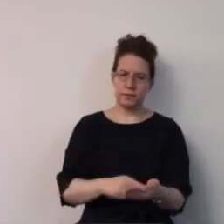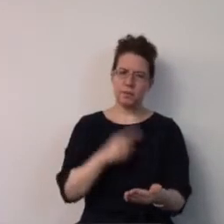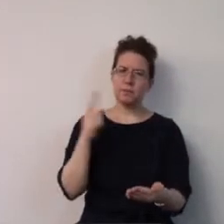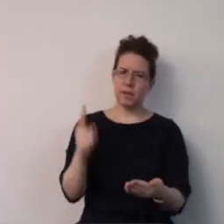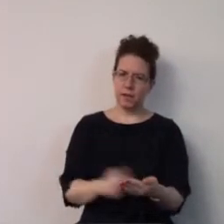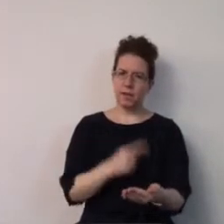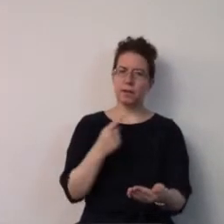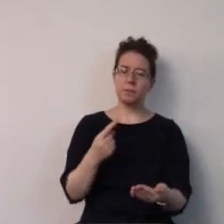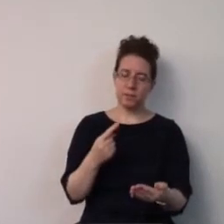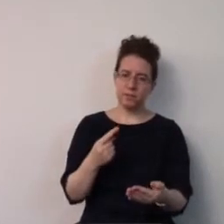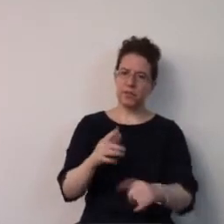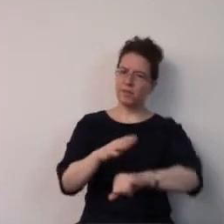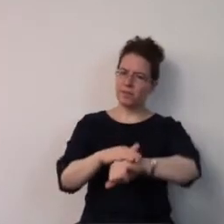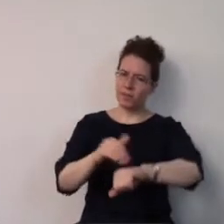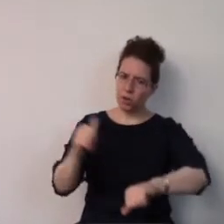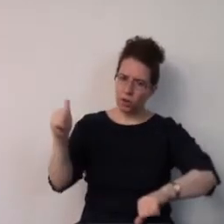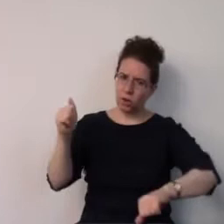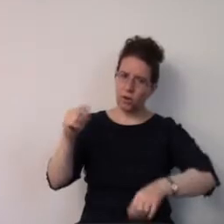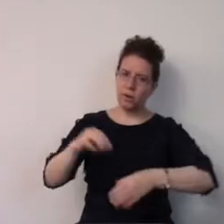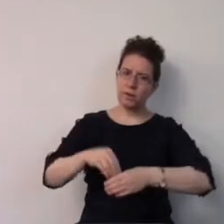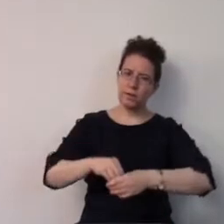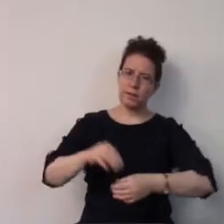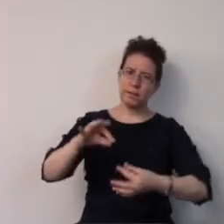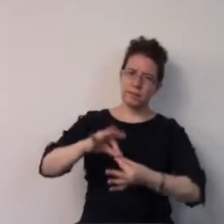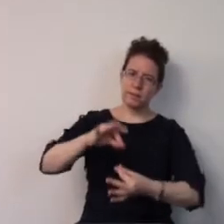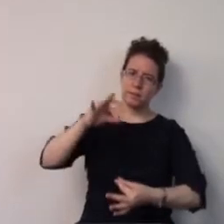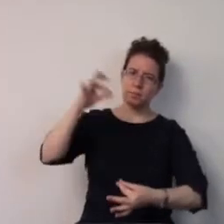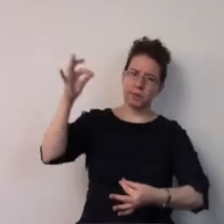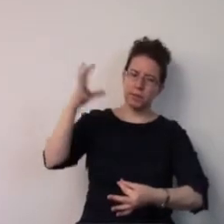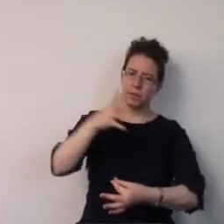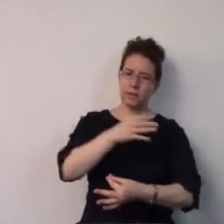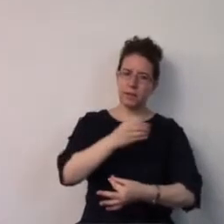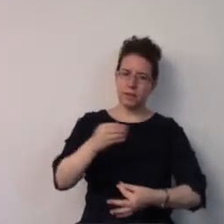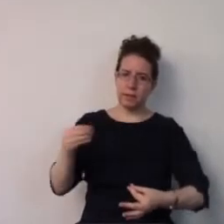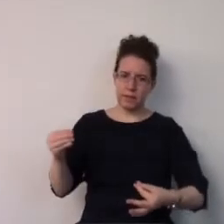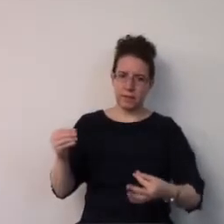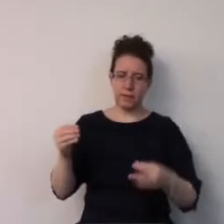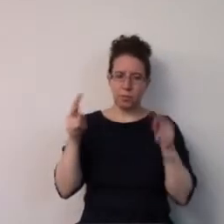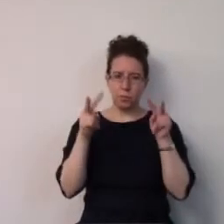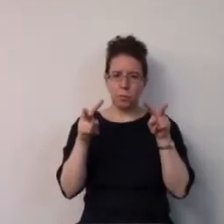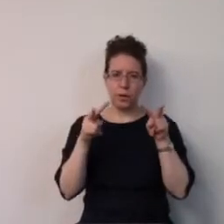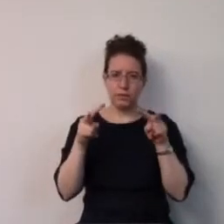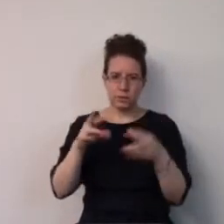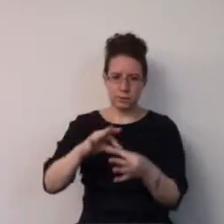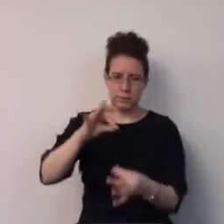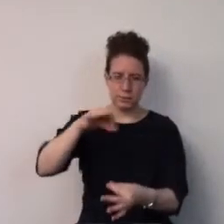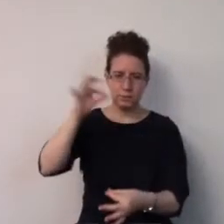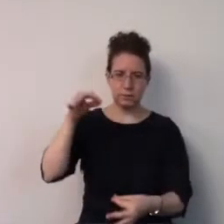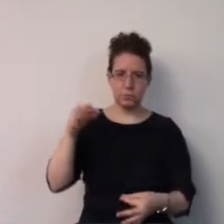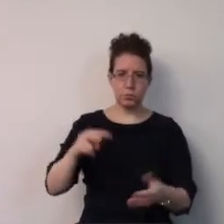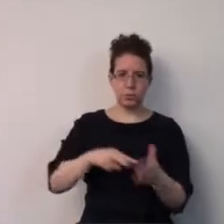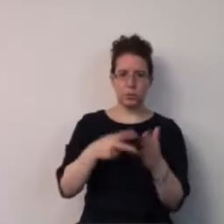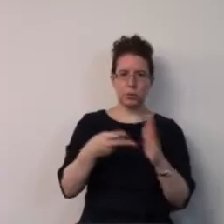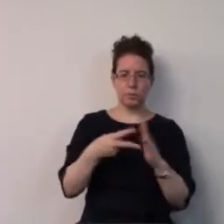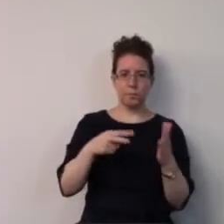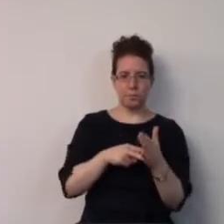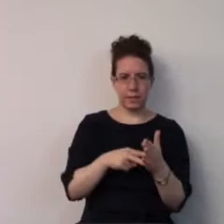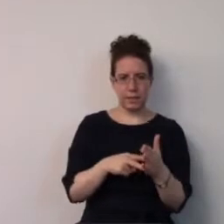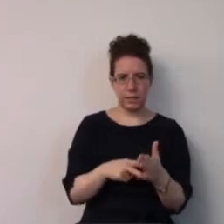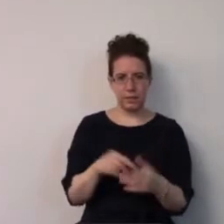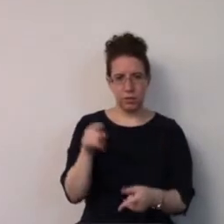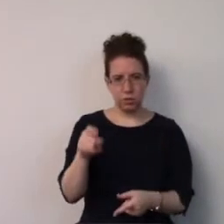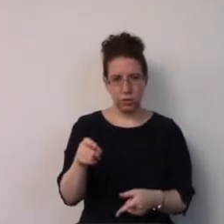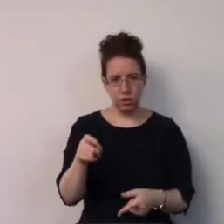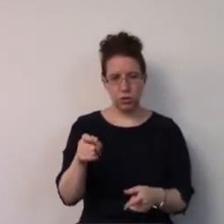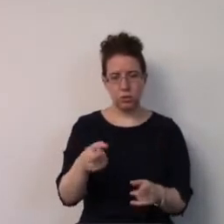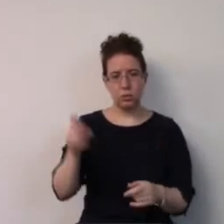will require staying awake in the natural. When there's a battle or a war that is raging, sometimes